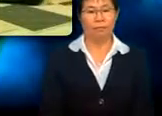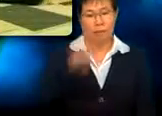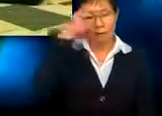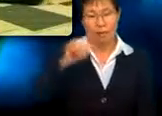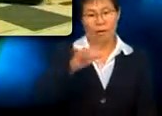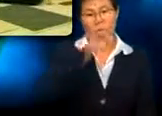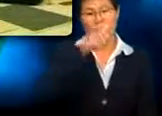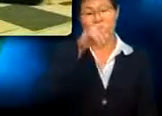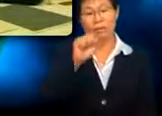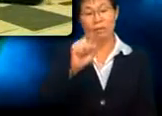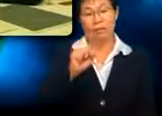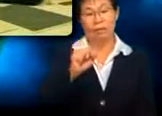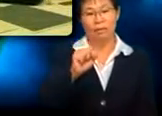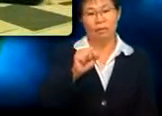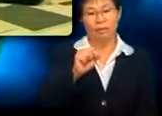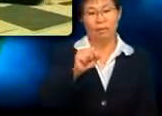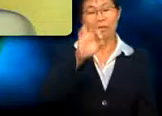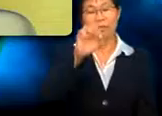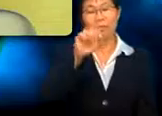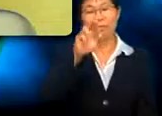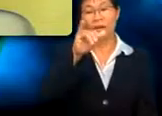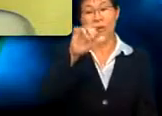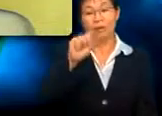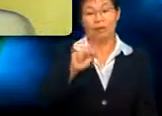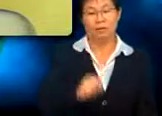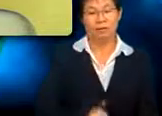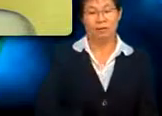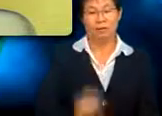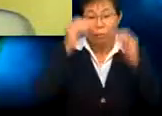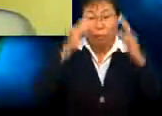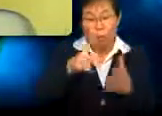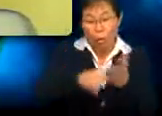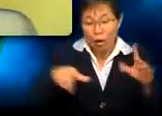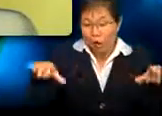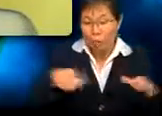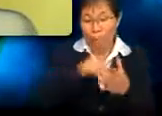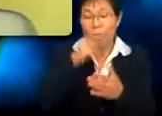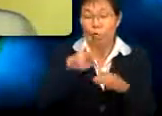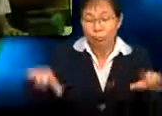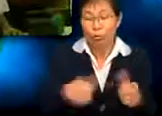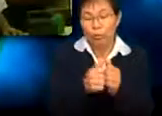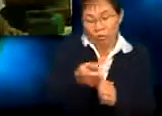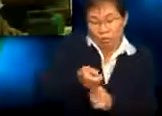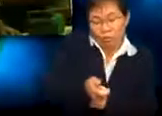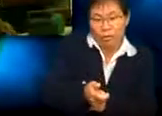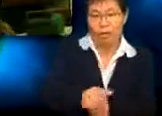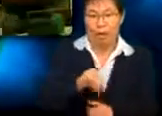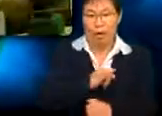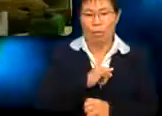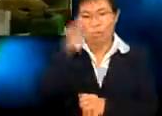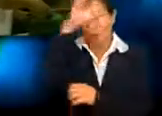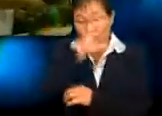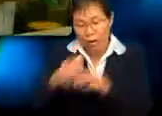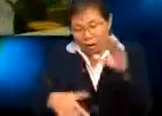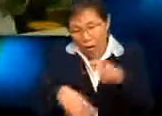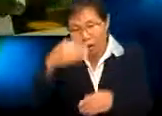Hi, Farid. Hi, Professor Gloop. What are you doing with the torchlight? Well, Prof, I want to find